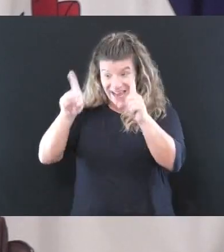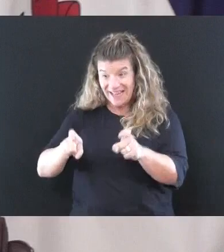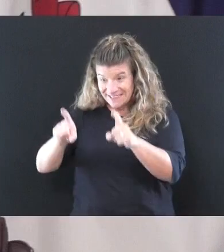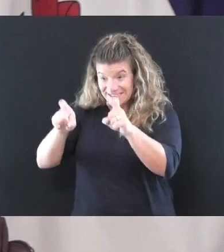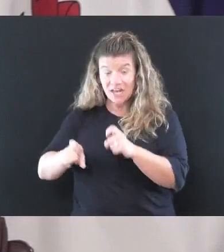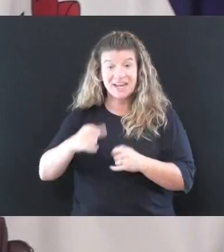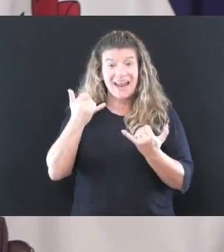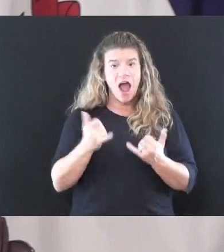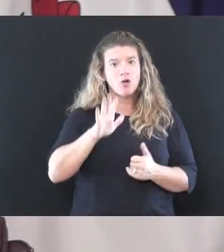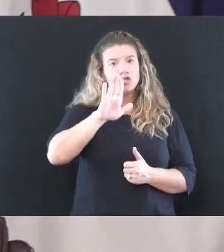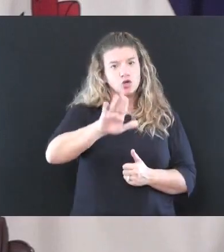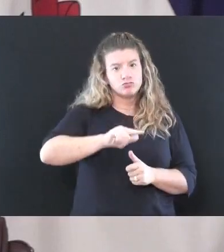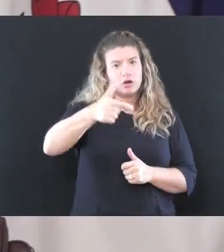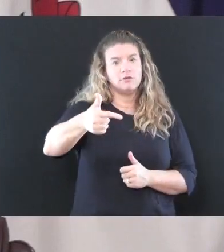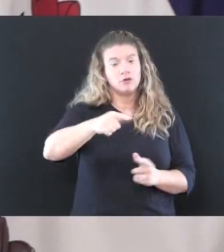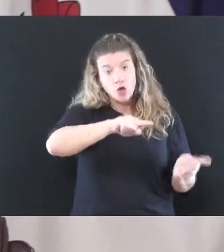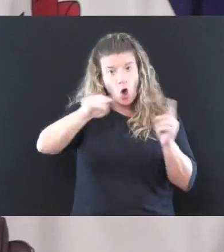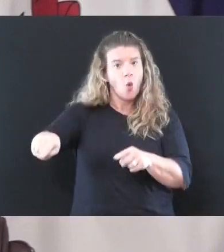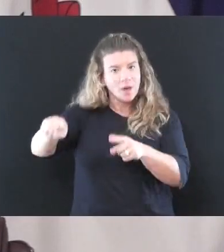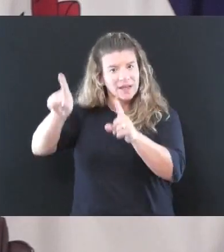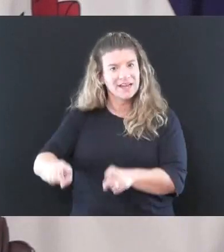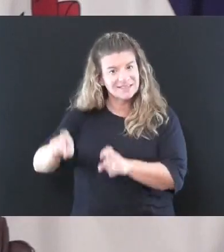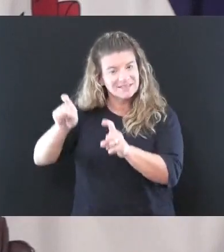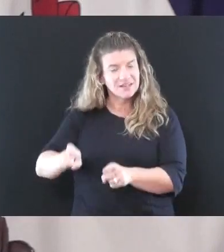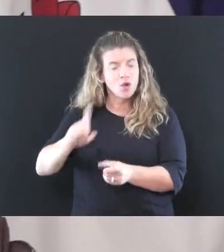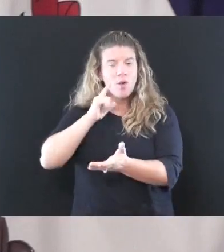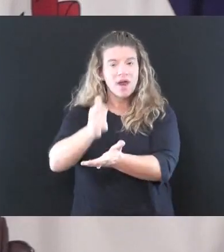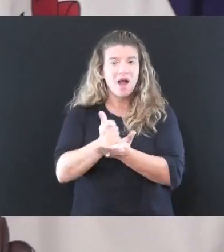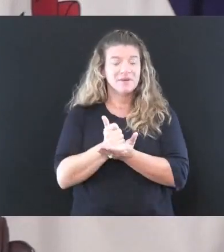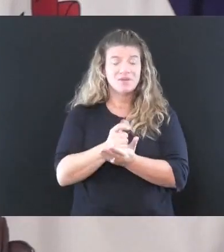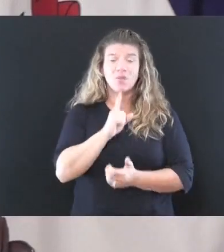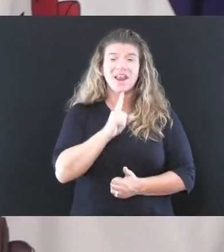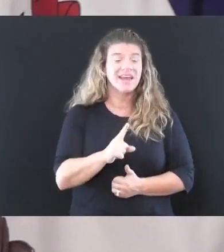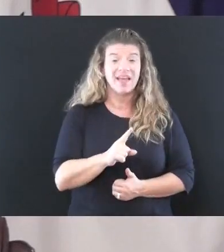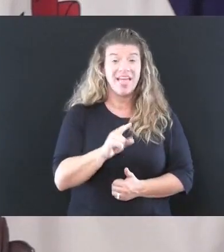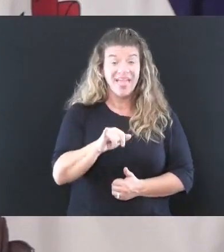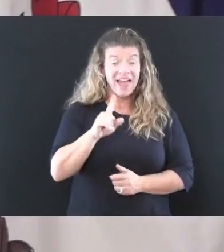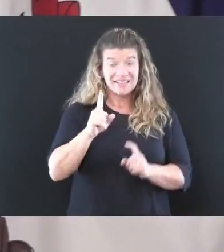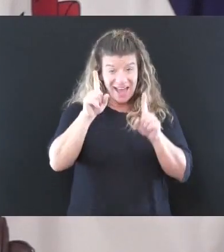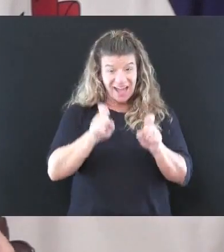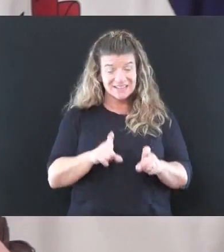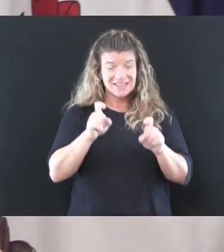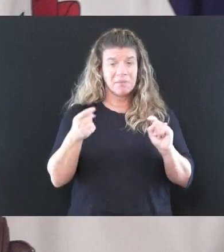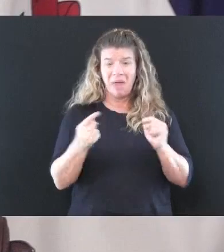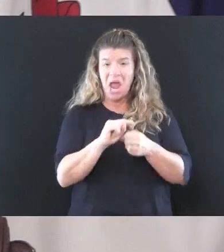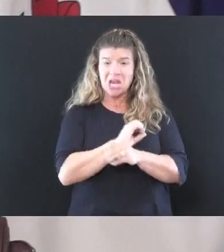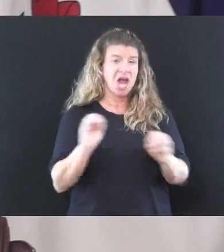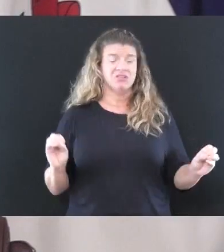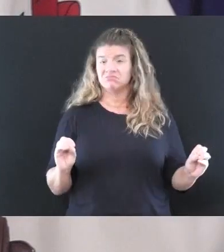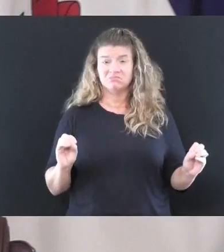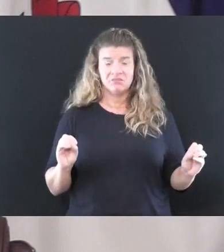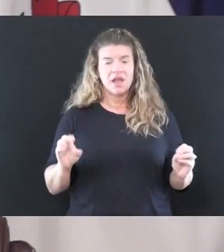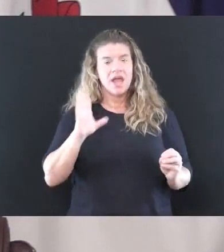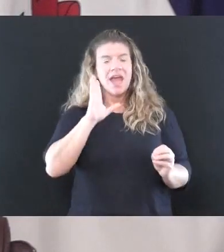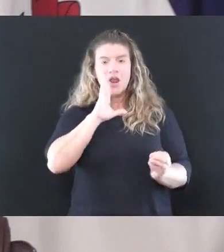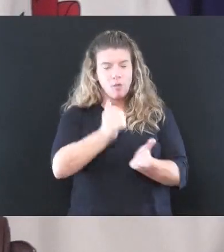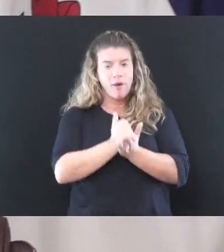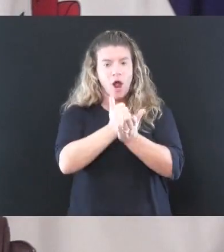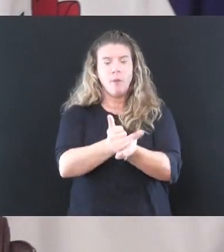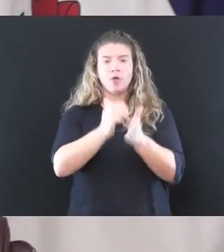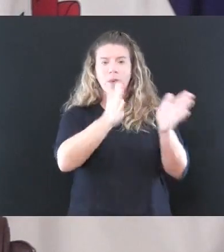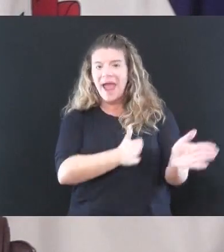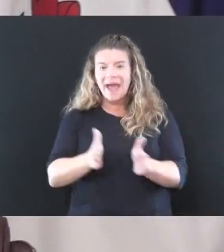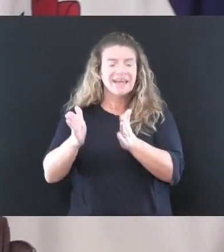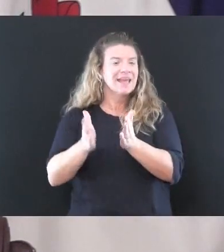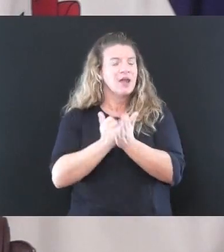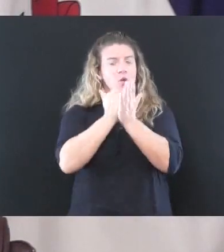get tested, and it will just help us. It's so painless. It will help you from the standpoint of planning and your color